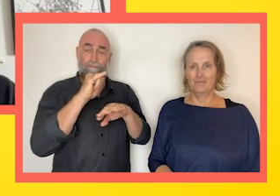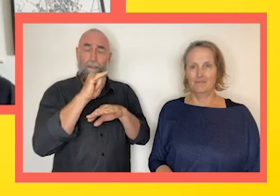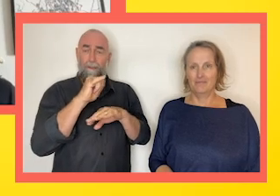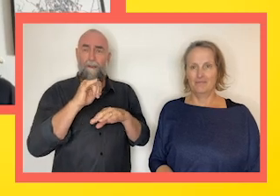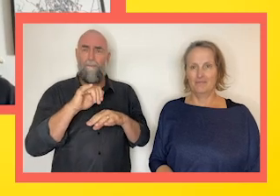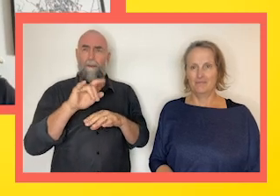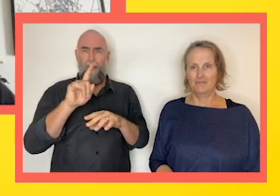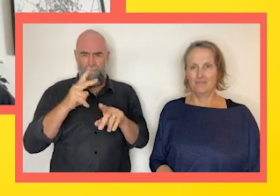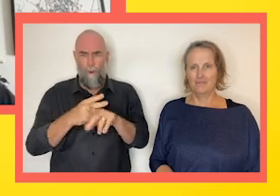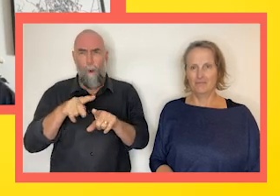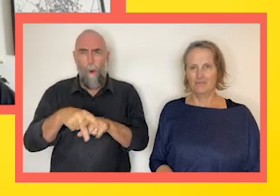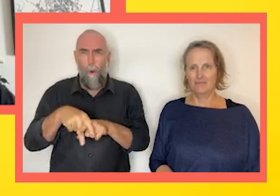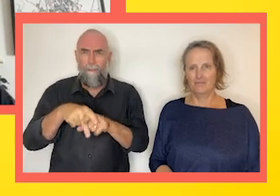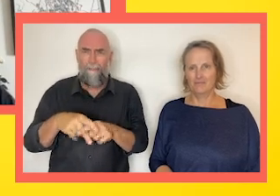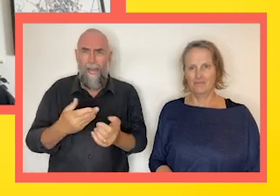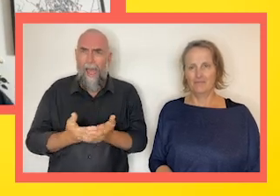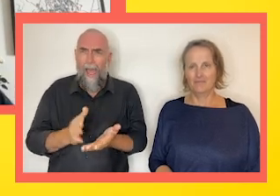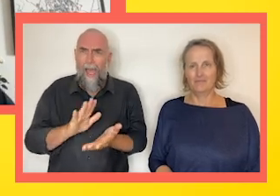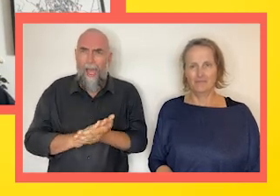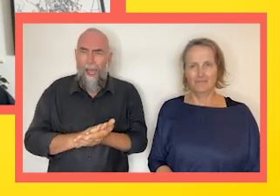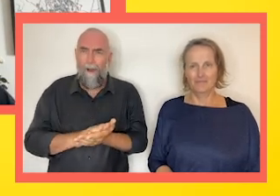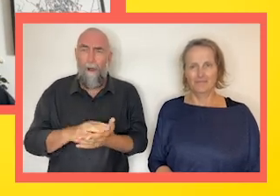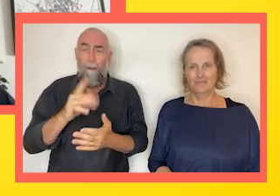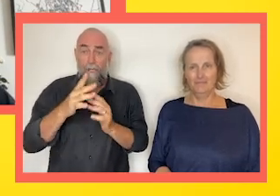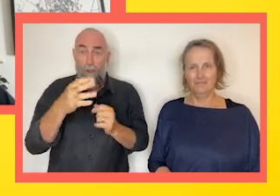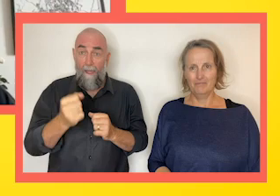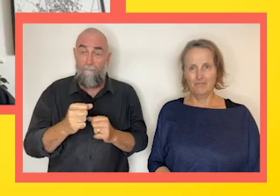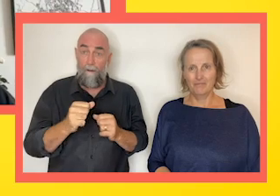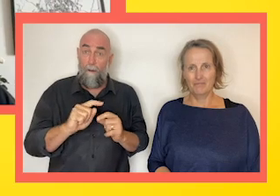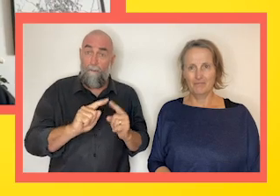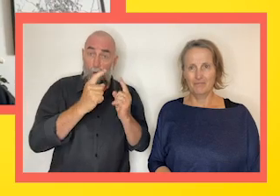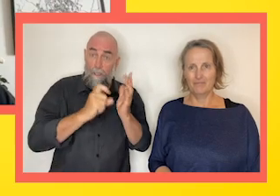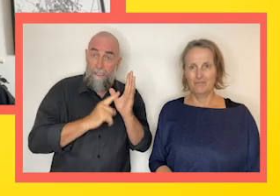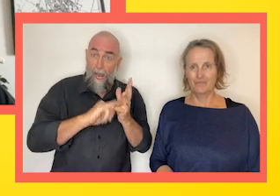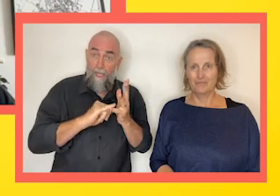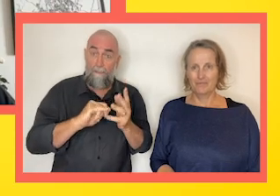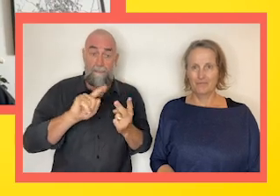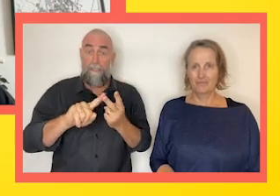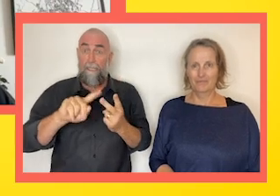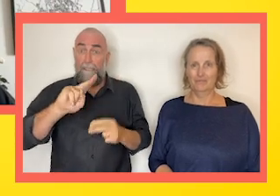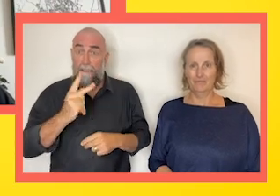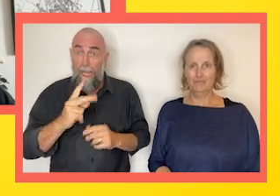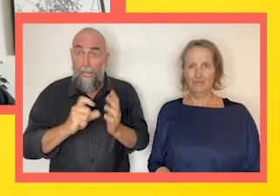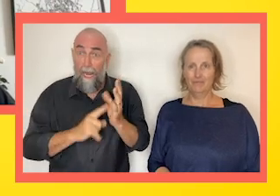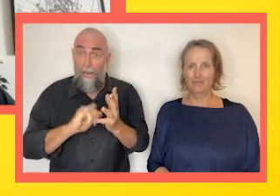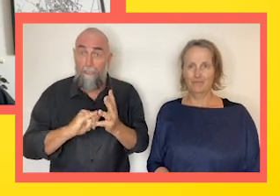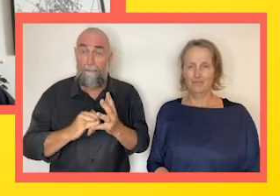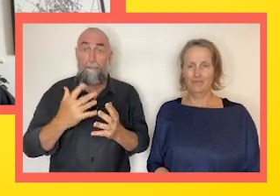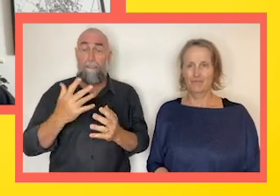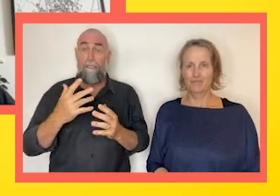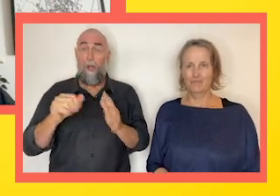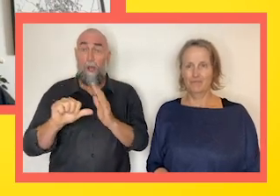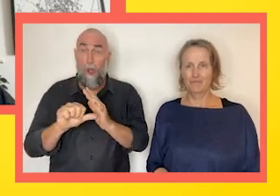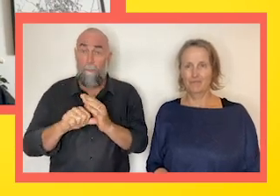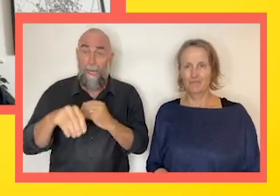around the world. But how does that work for a horse? Is it true that there's like different classes like what we have here, like sort of like a business